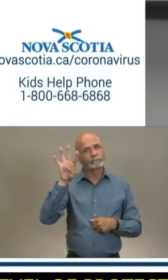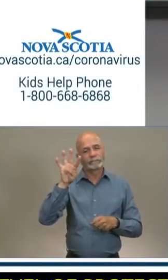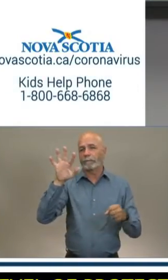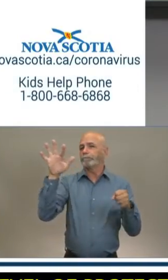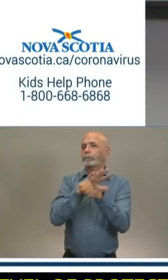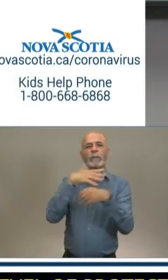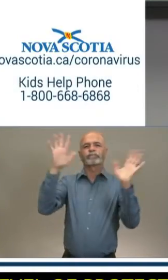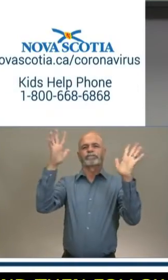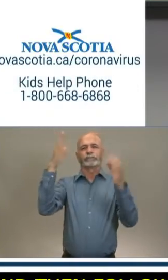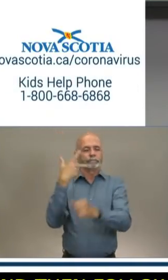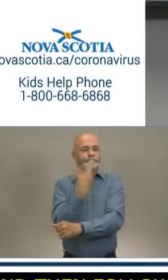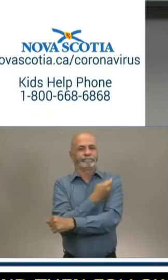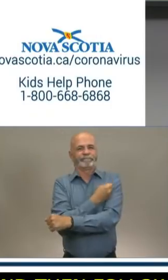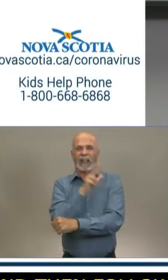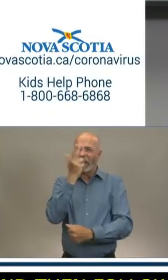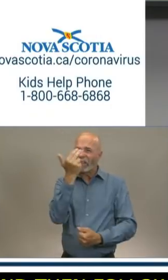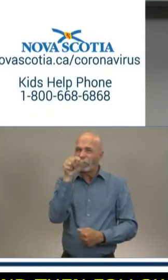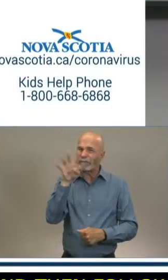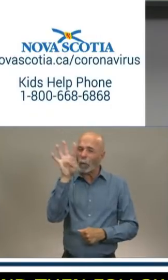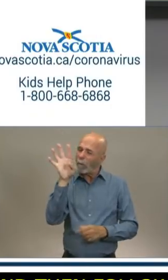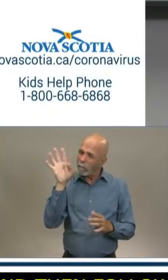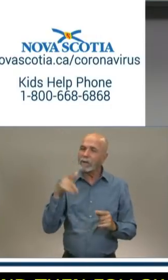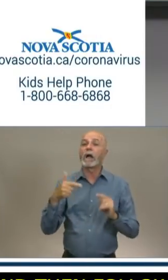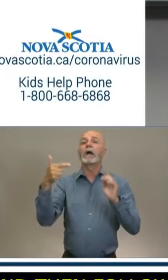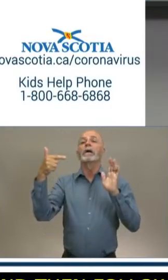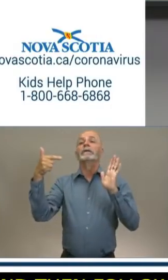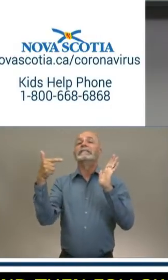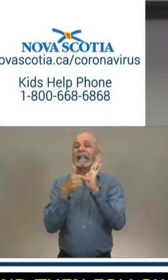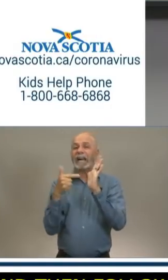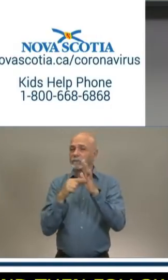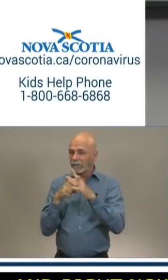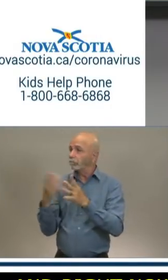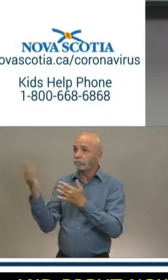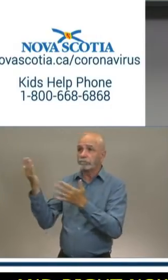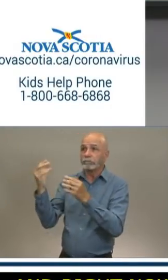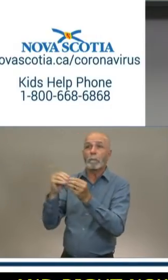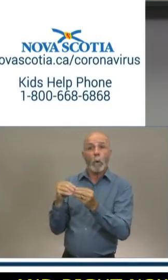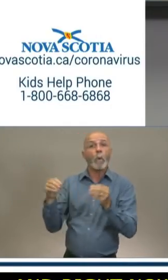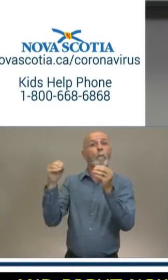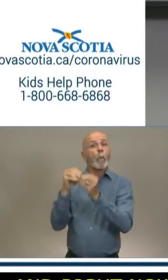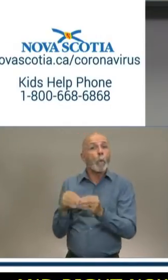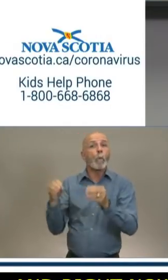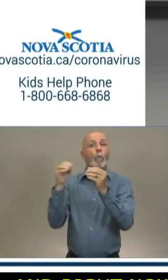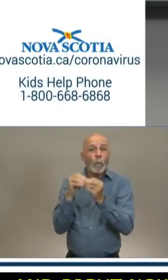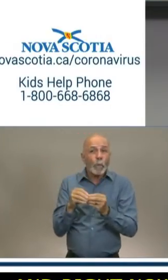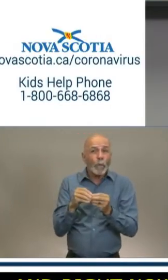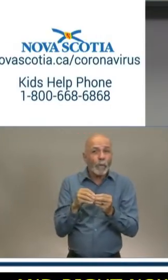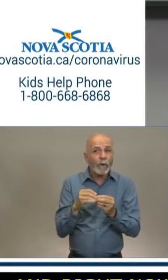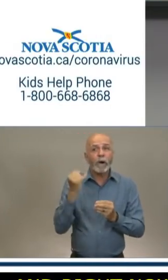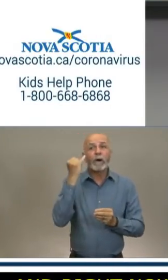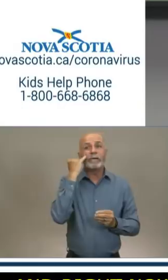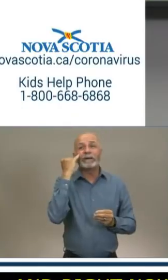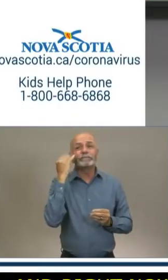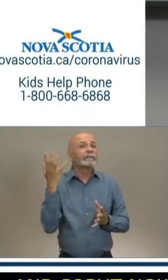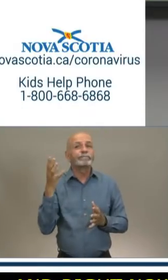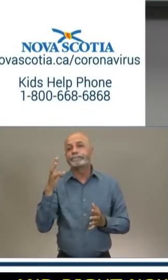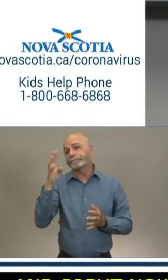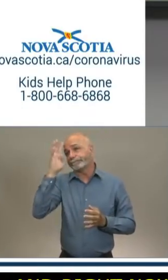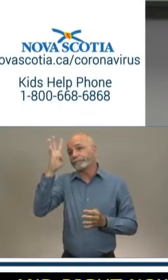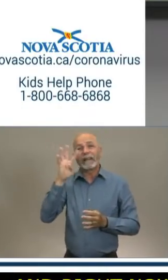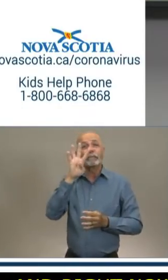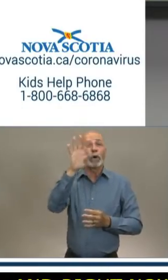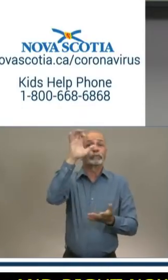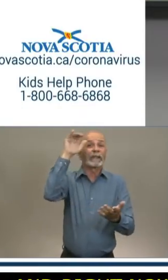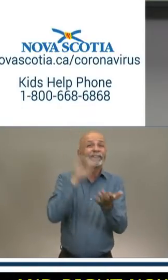doses. And our second dose coverage is increasing quickly. That will continue as we work to get the 400,000 doses into arms over the